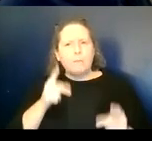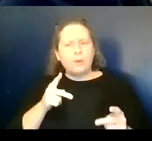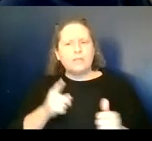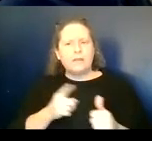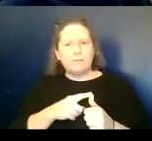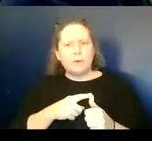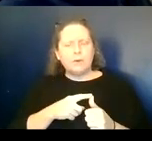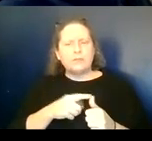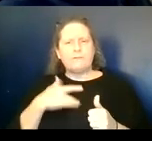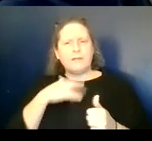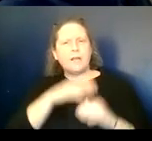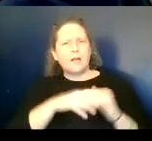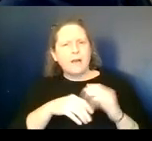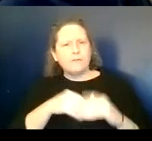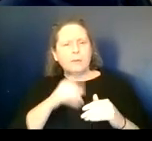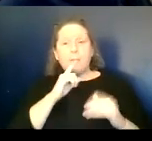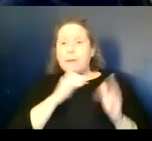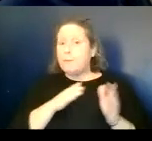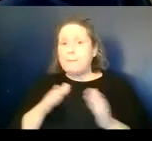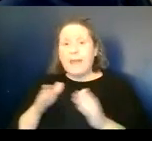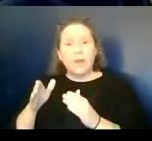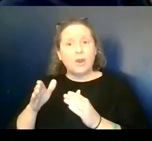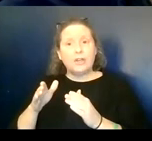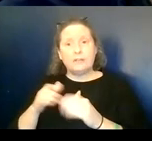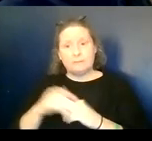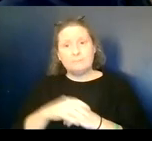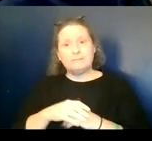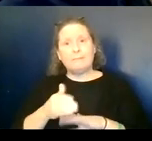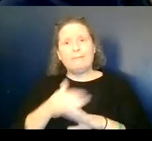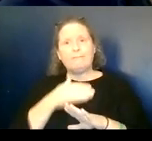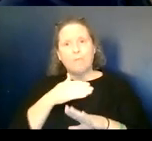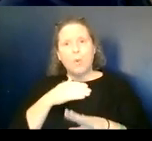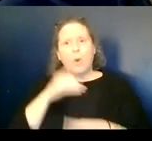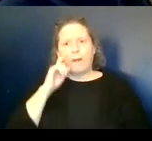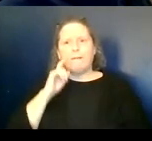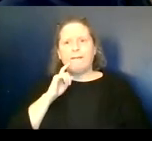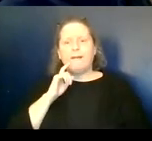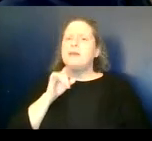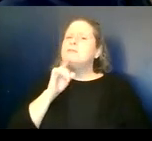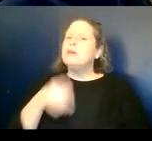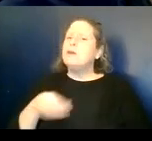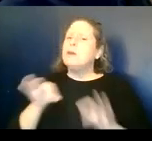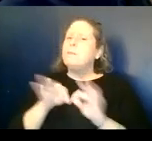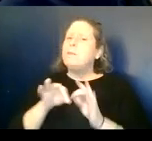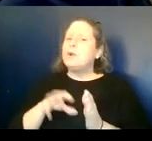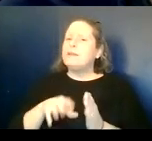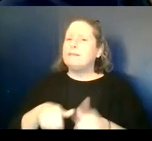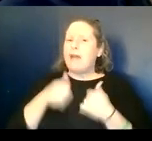and be prepared. And you know, that's a really important life lesson for